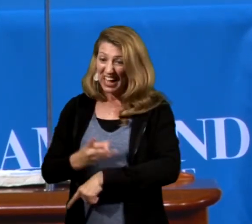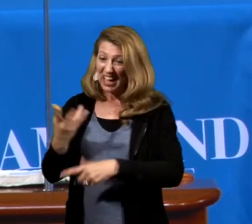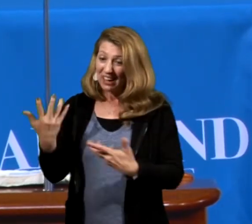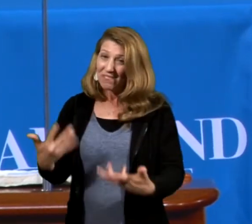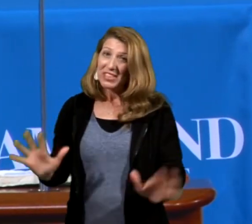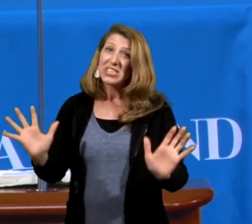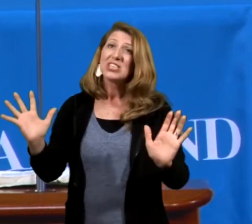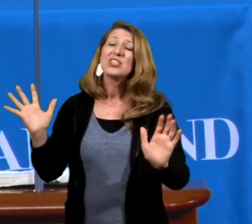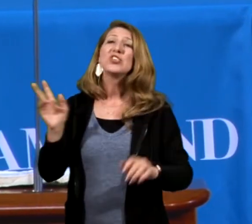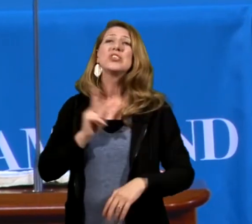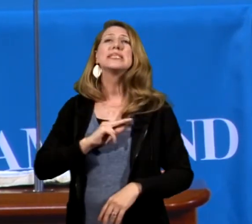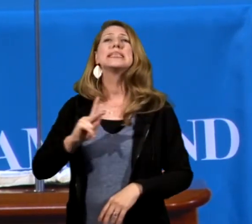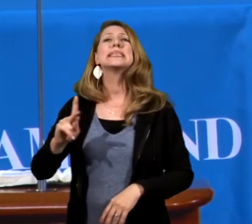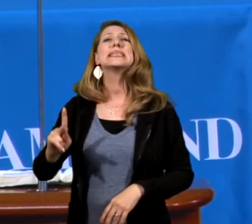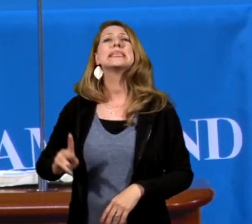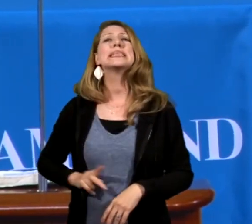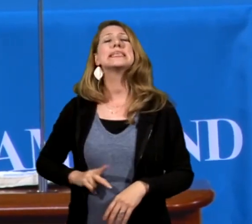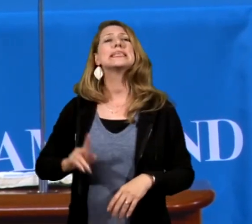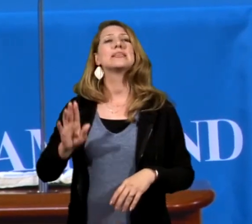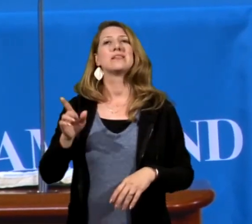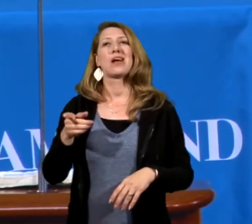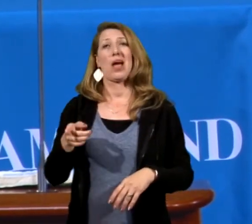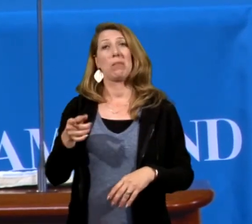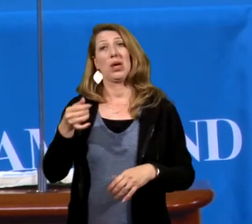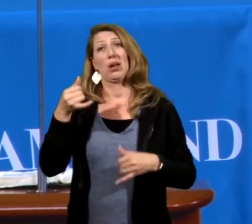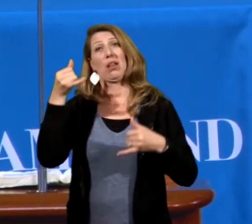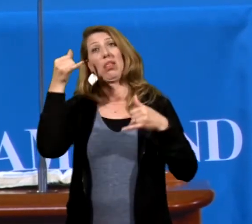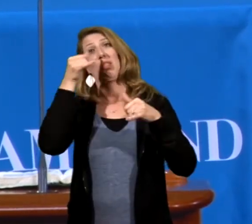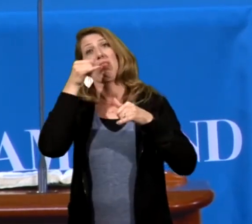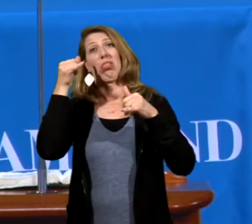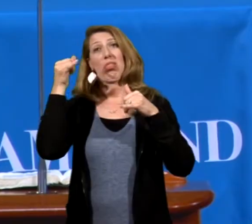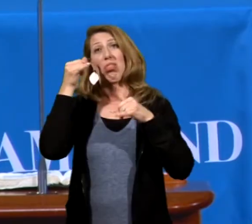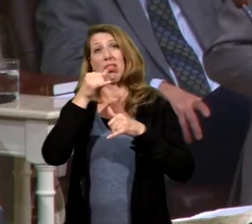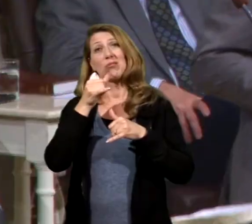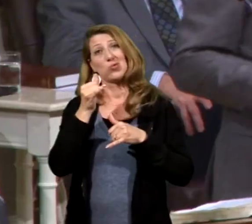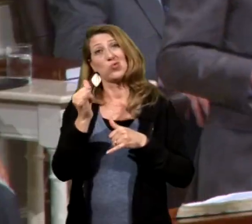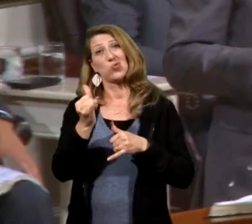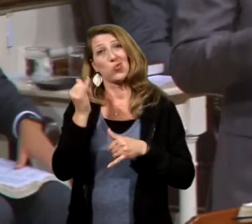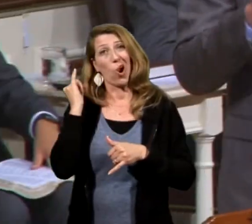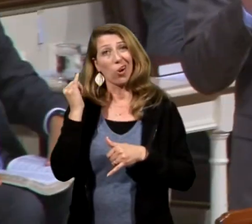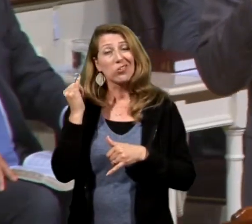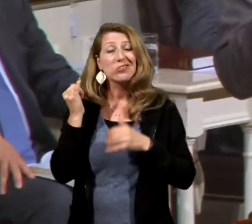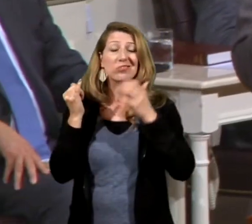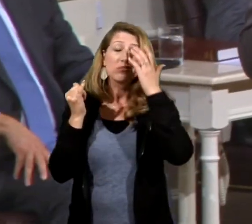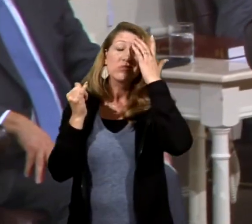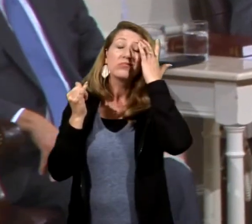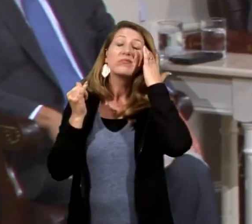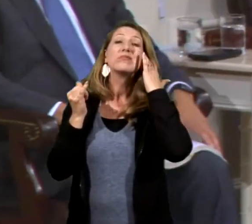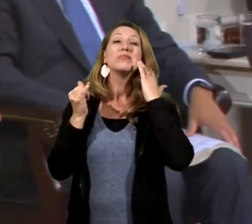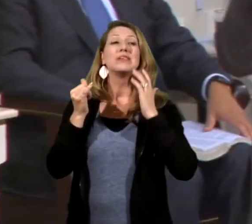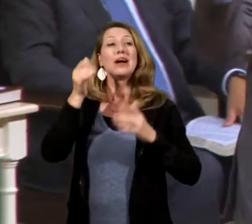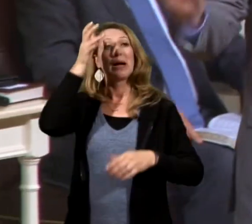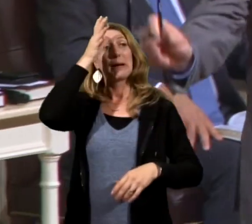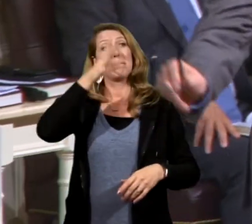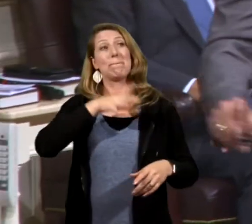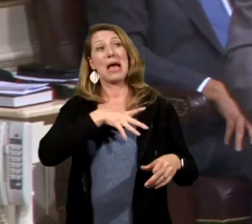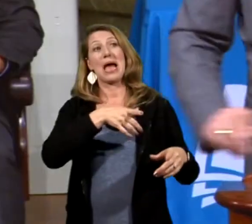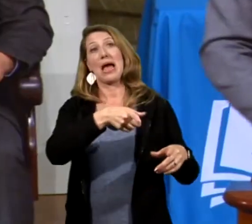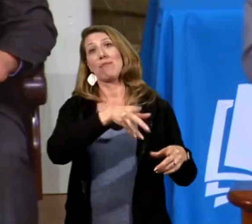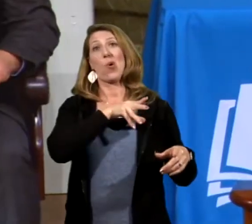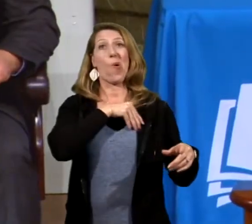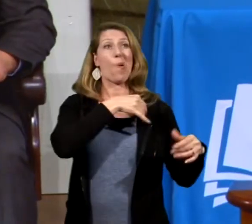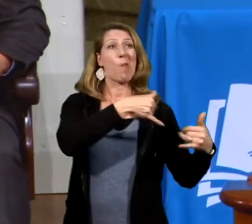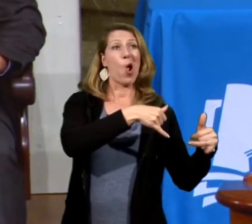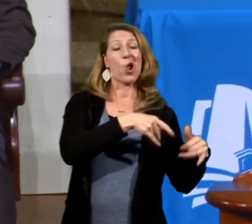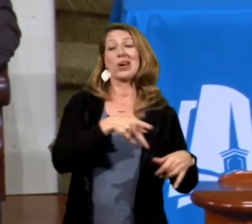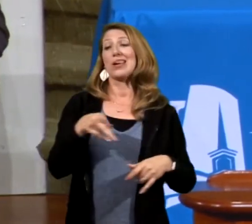king says, "You know what?" And after he has been tipsy for a while and intoxicated, and the men are having their party, and